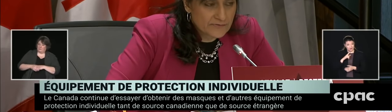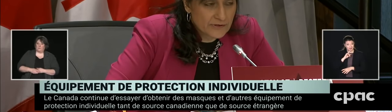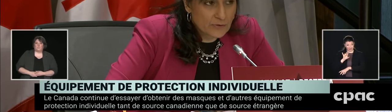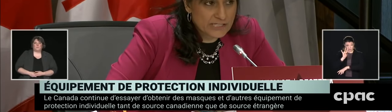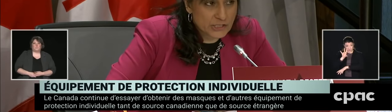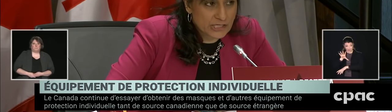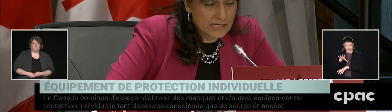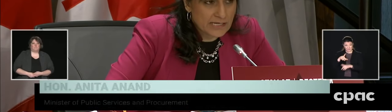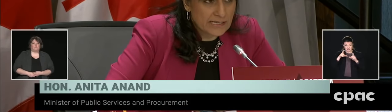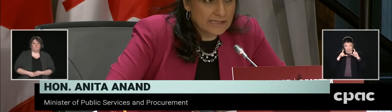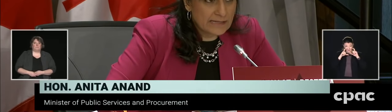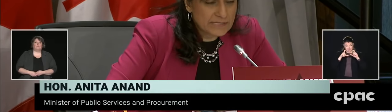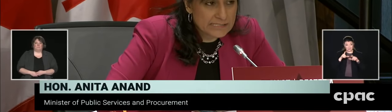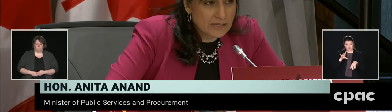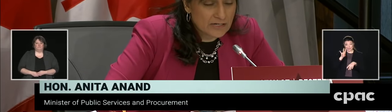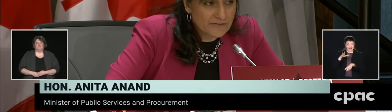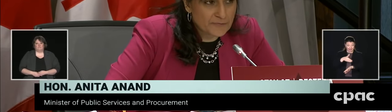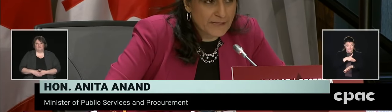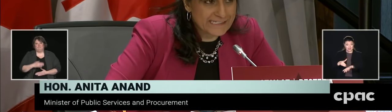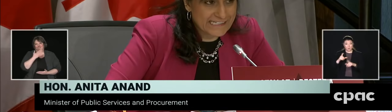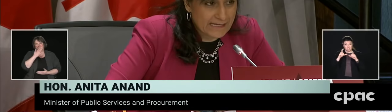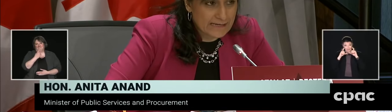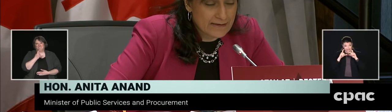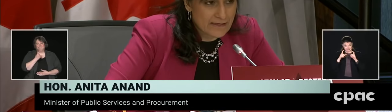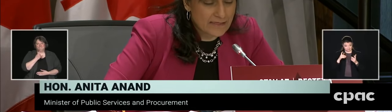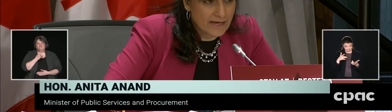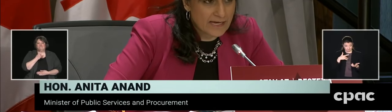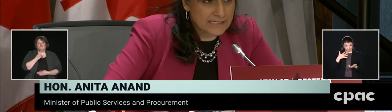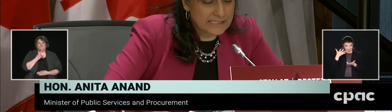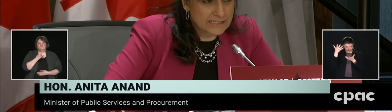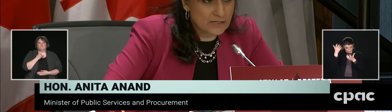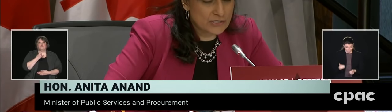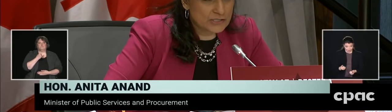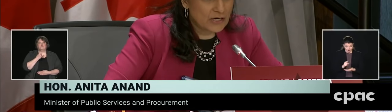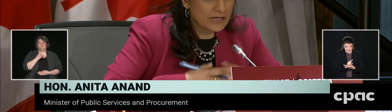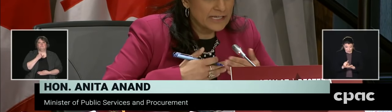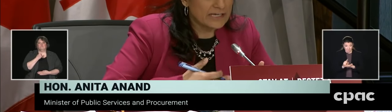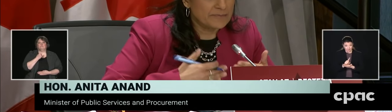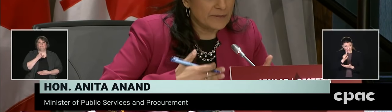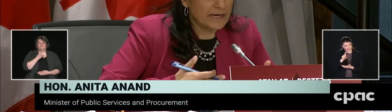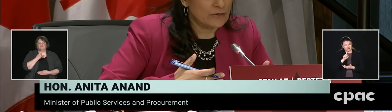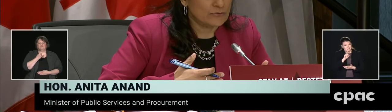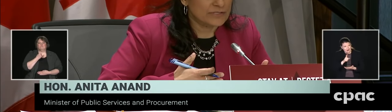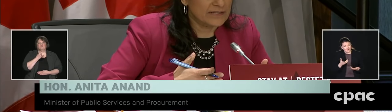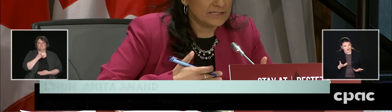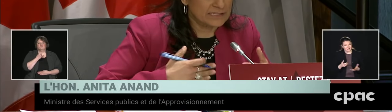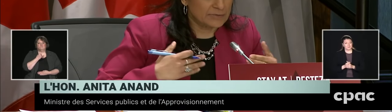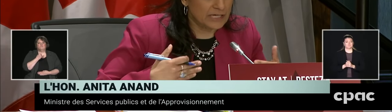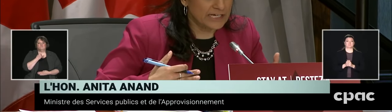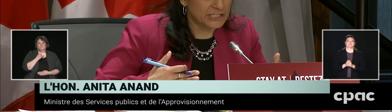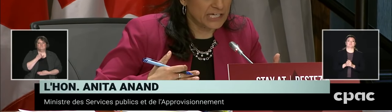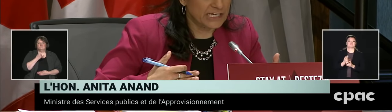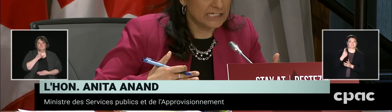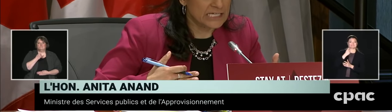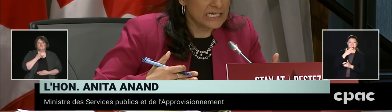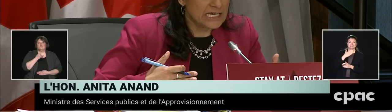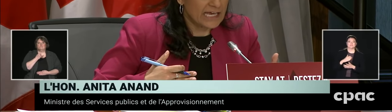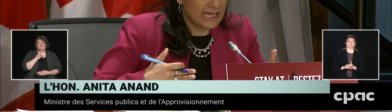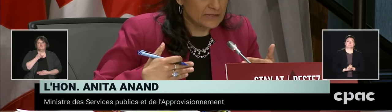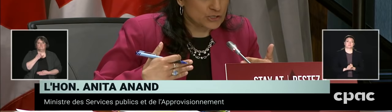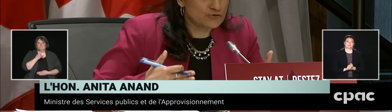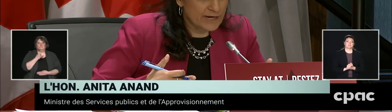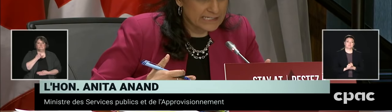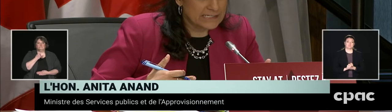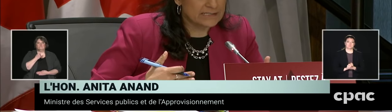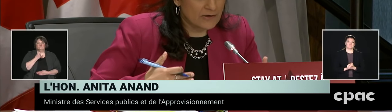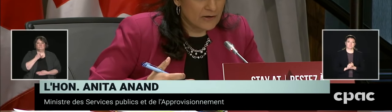Thanks for the question. Let me start off by saying that talking about the supply chain